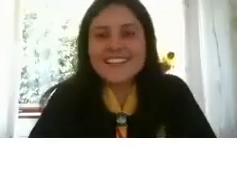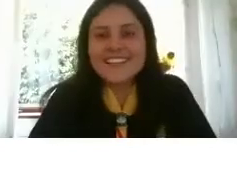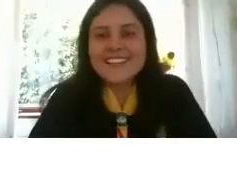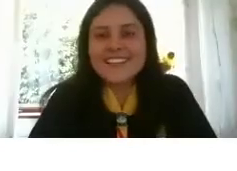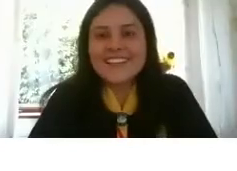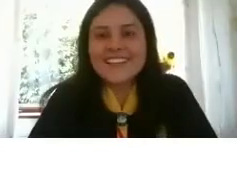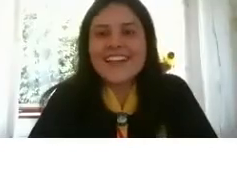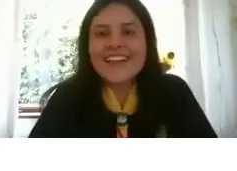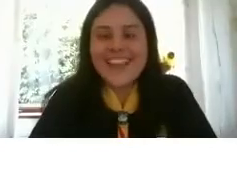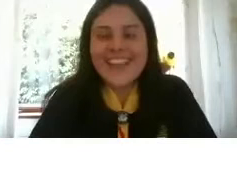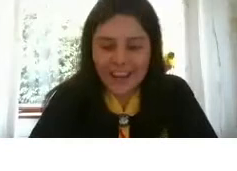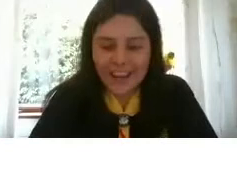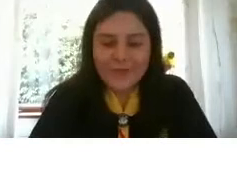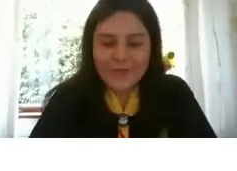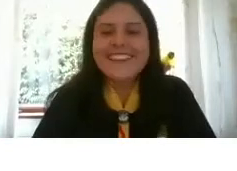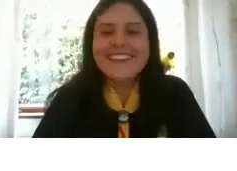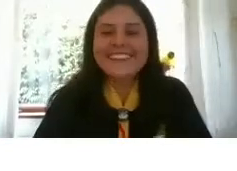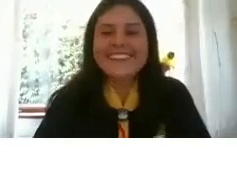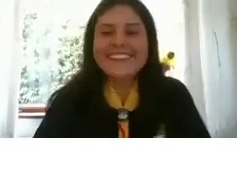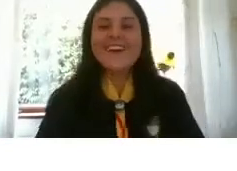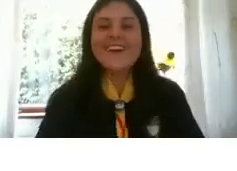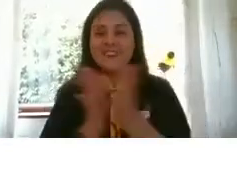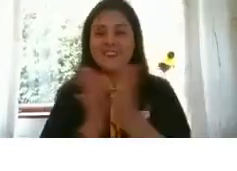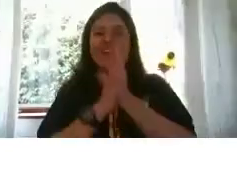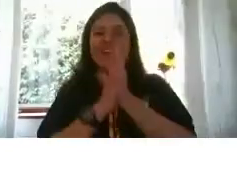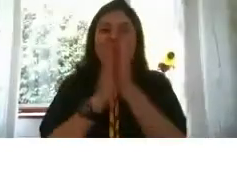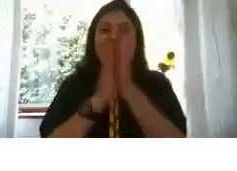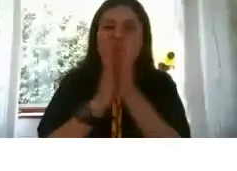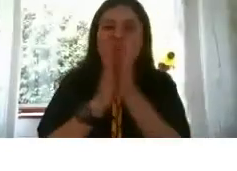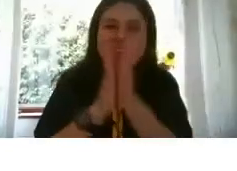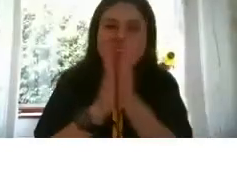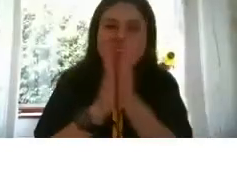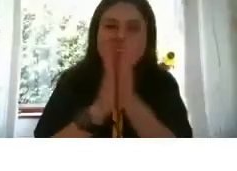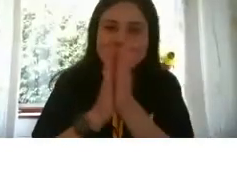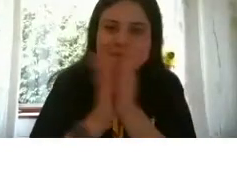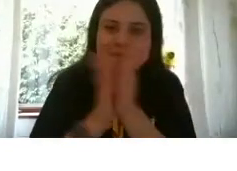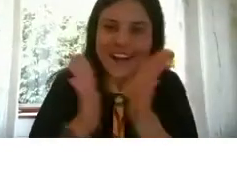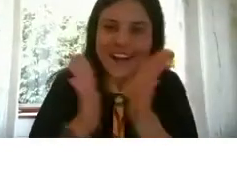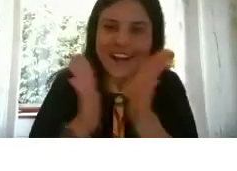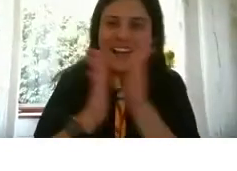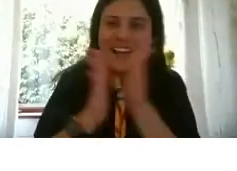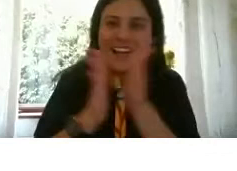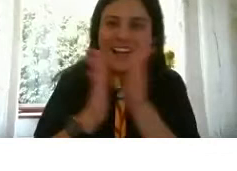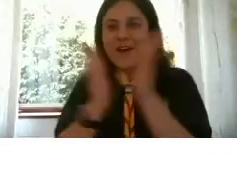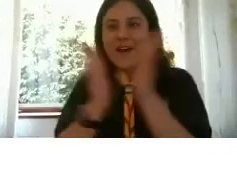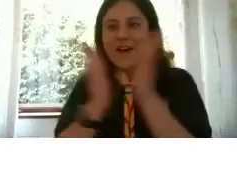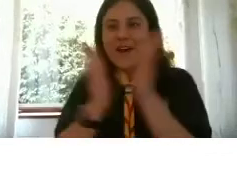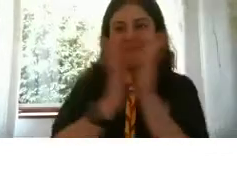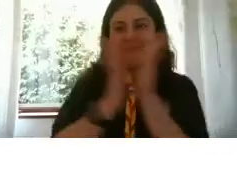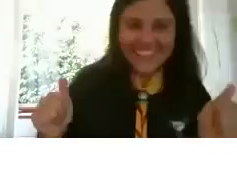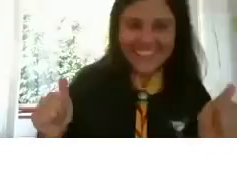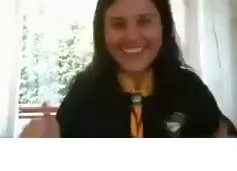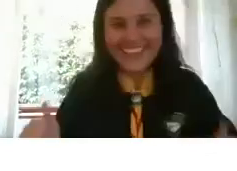And L. Well done. Okay. Give a big clap to everyone. I know that you have been